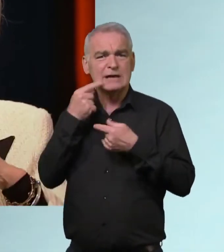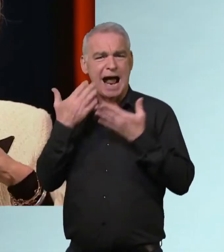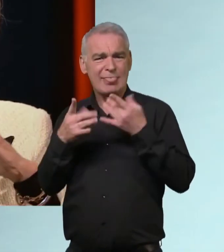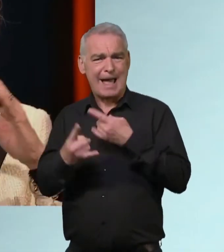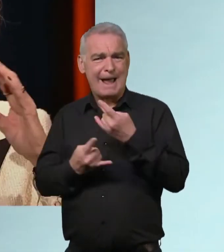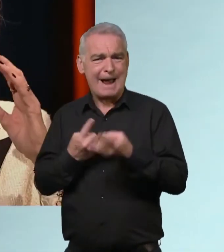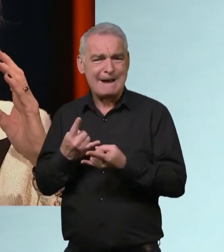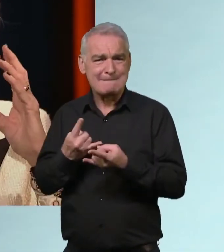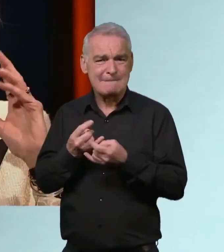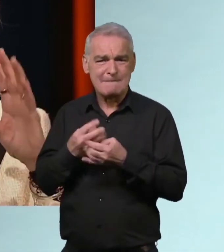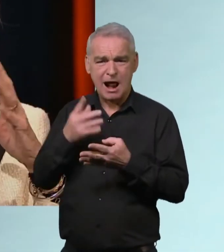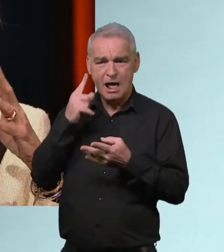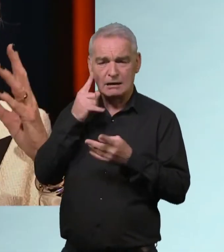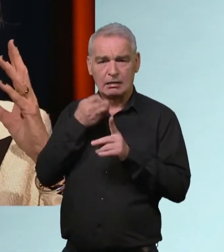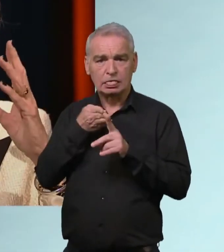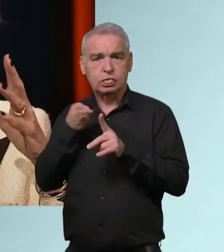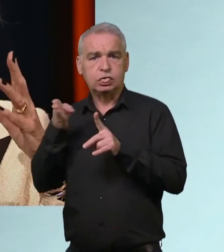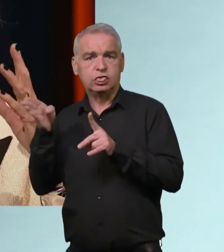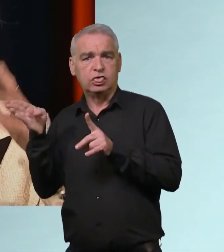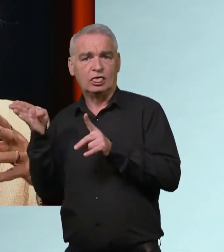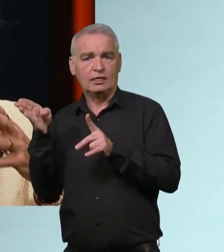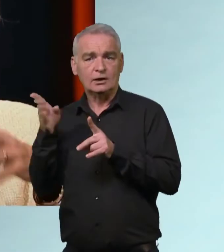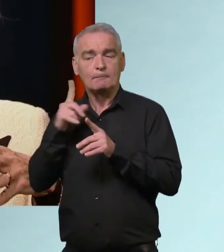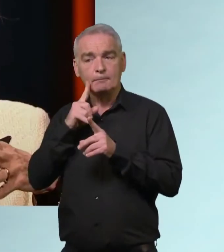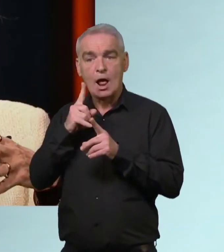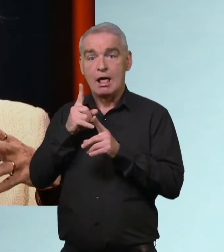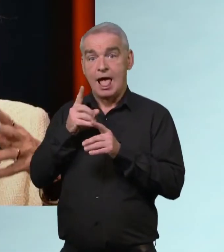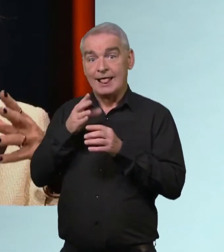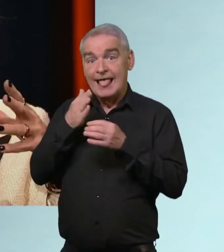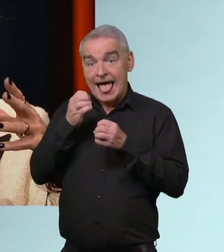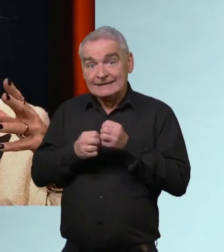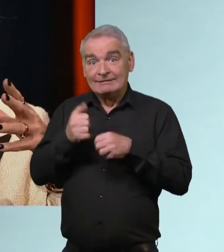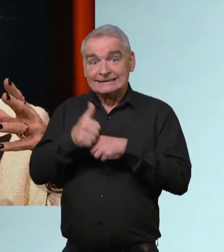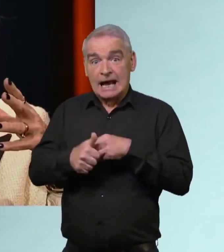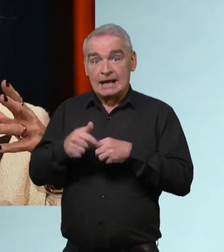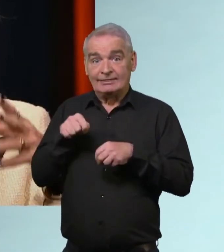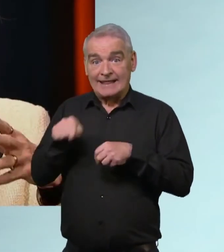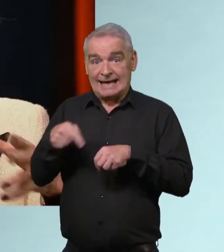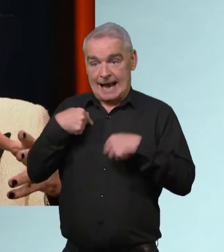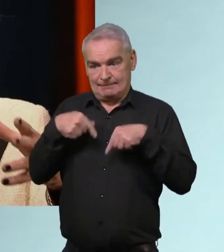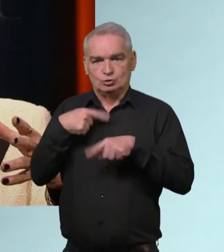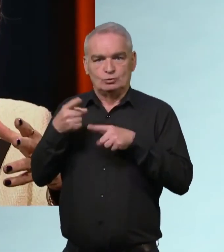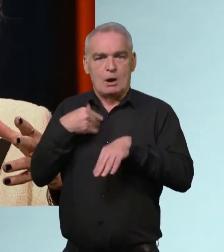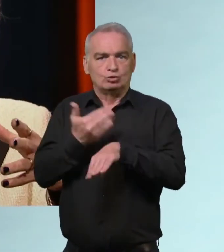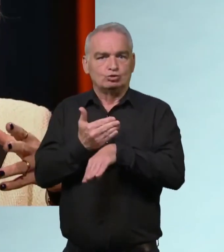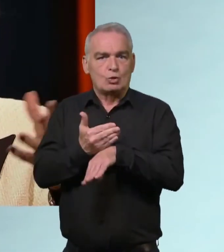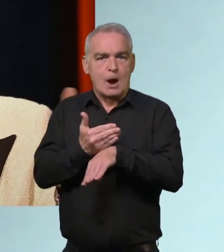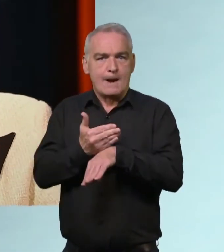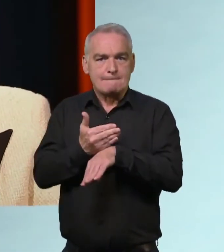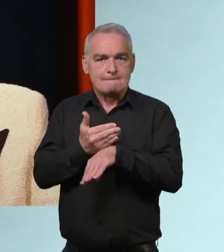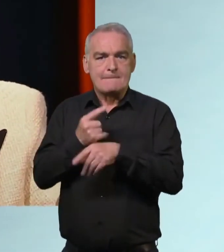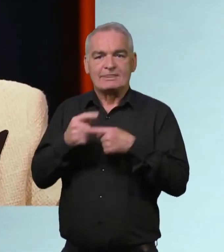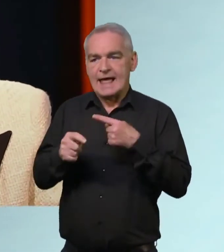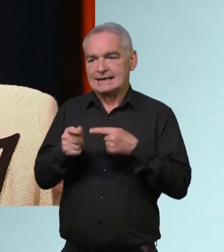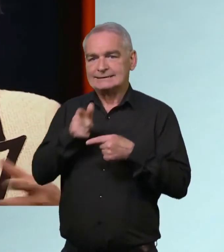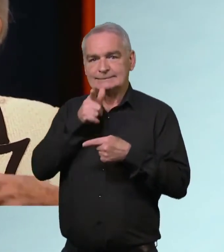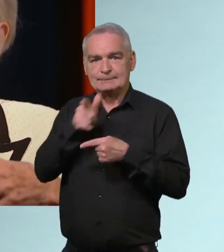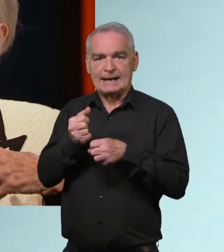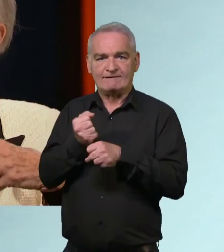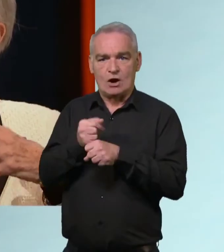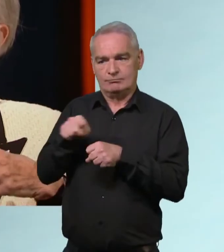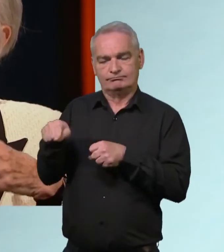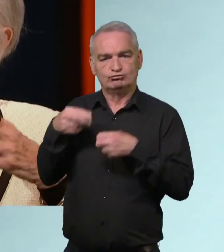you get sidetracked. But at the end of the day, I thought, I'm here to do a job. And that is to speak for the dead,